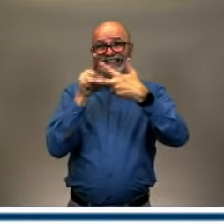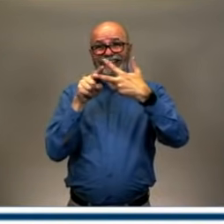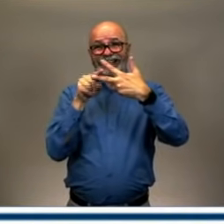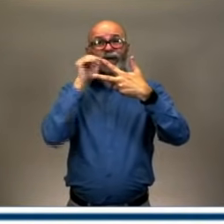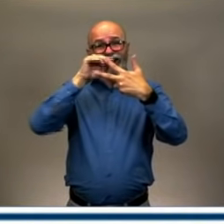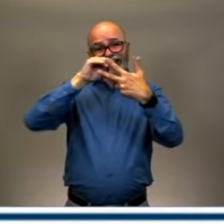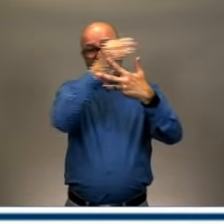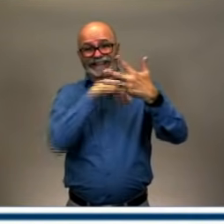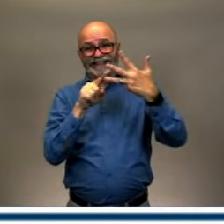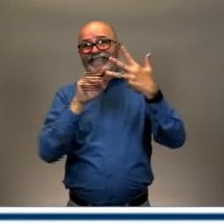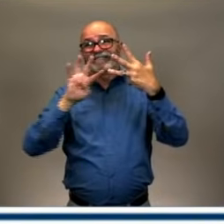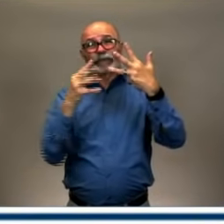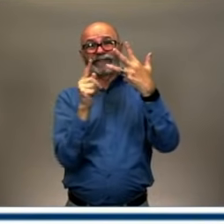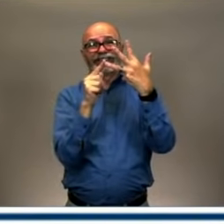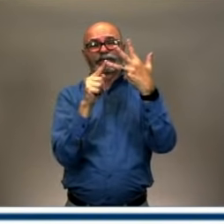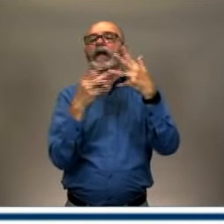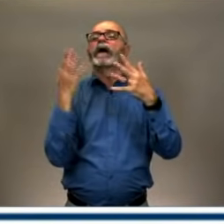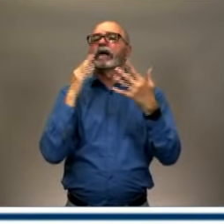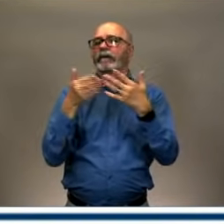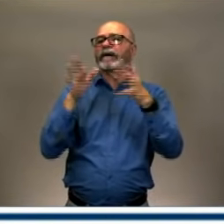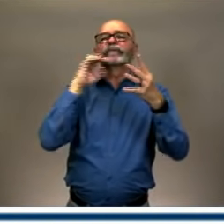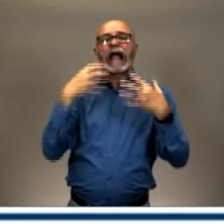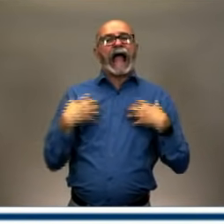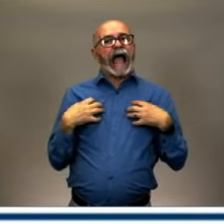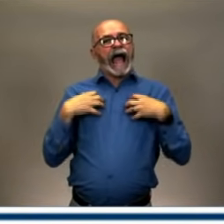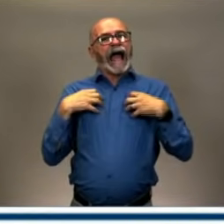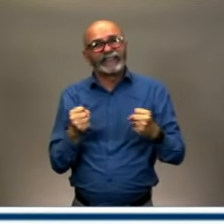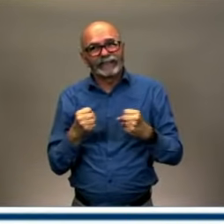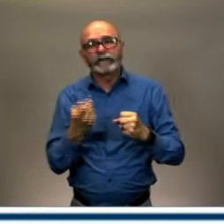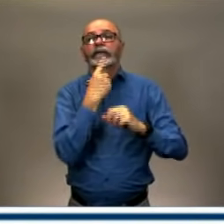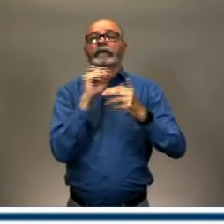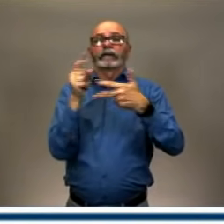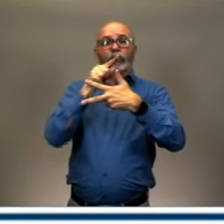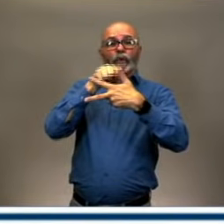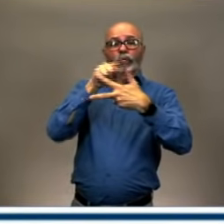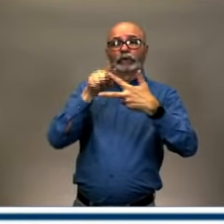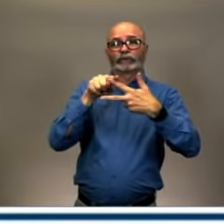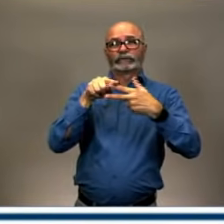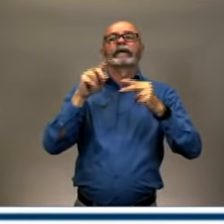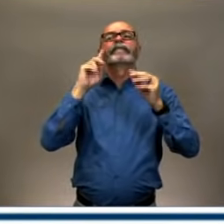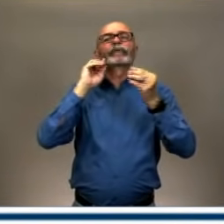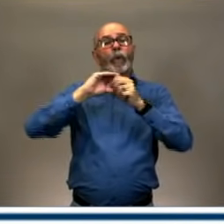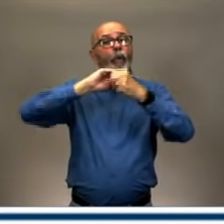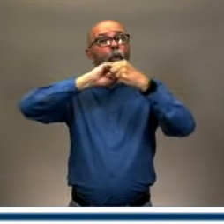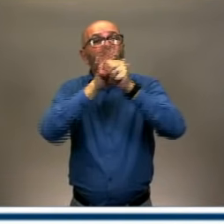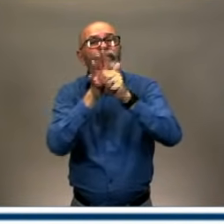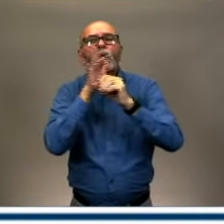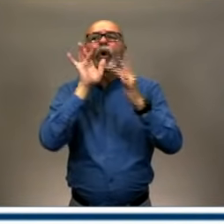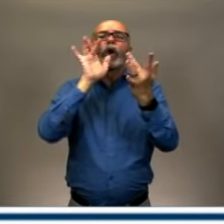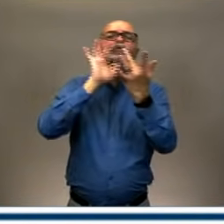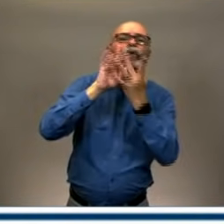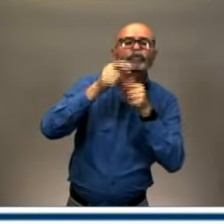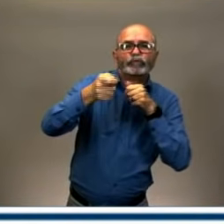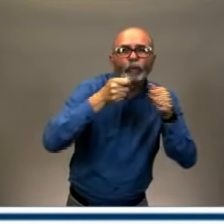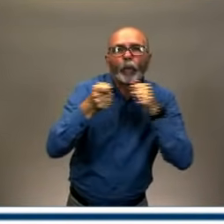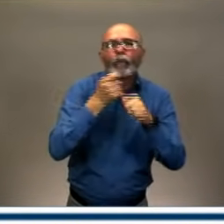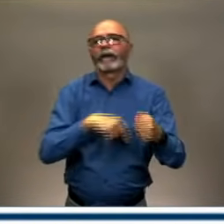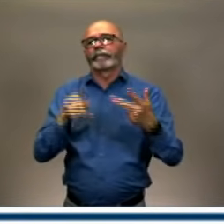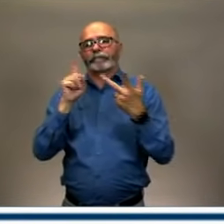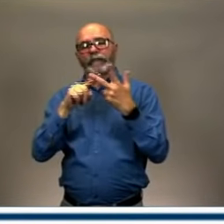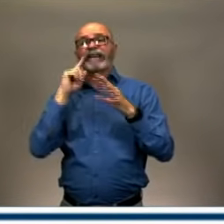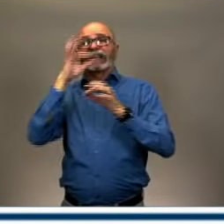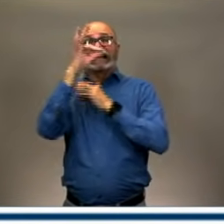of cases and contacts, our COVID control measures and restrictions, our various testing strategies, and now